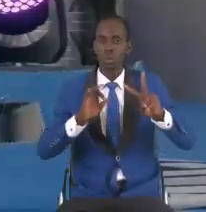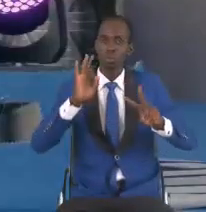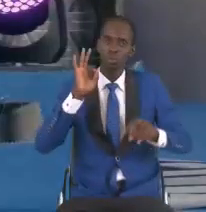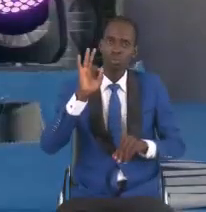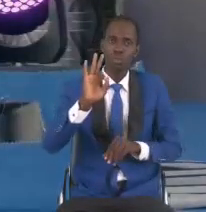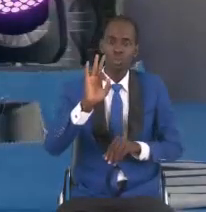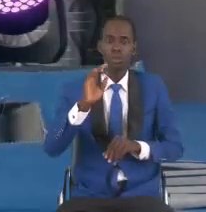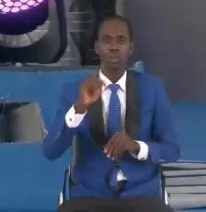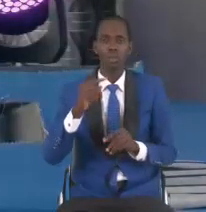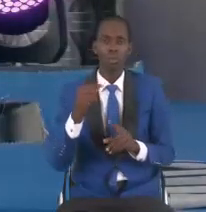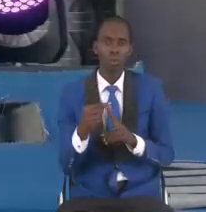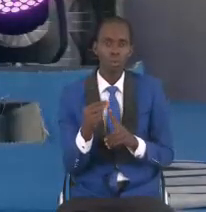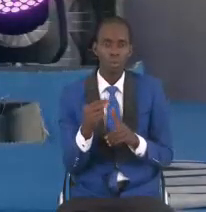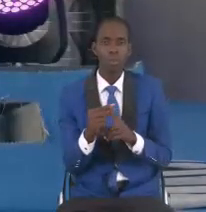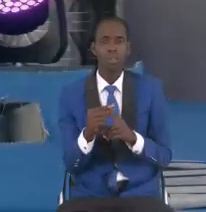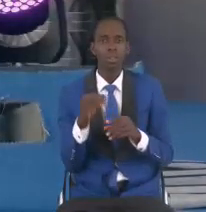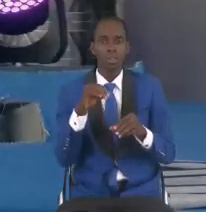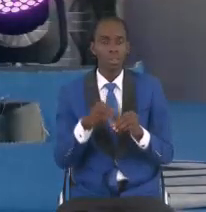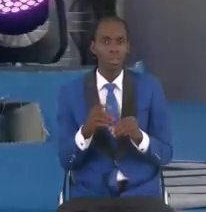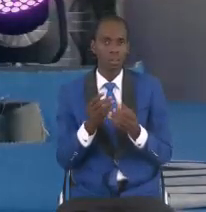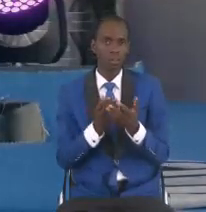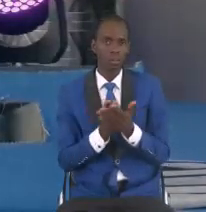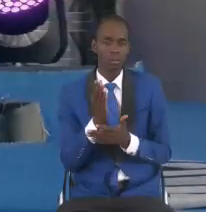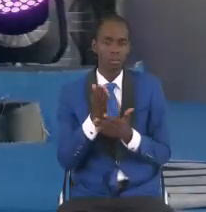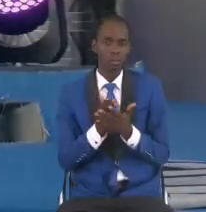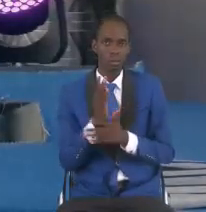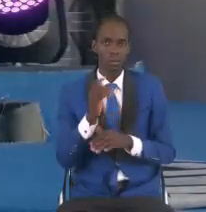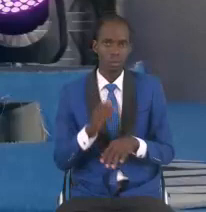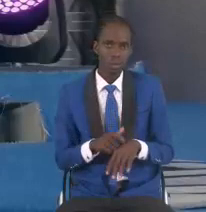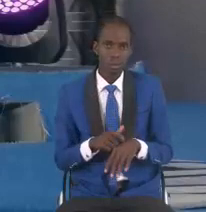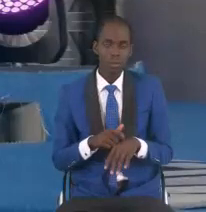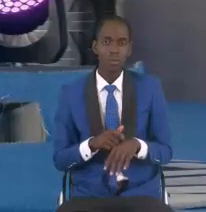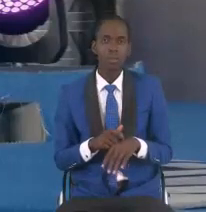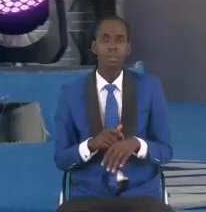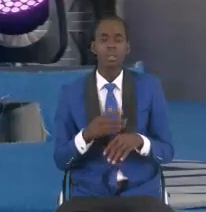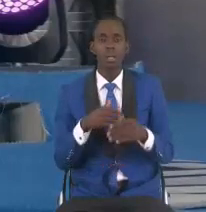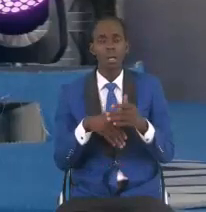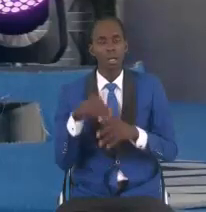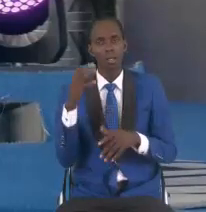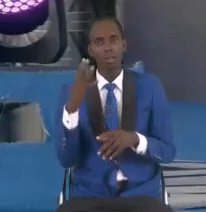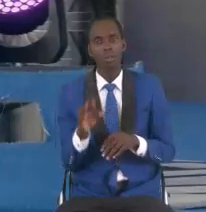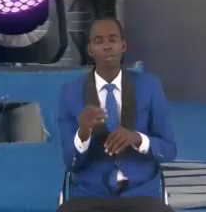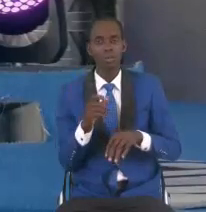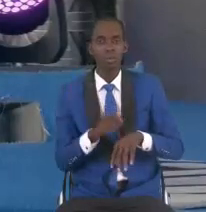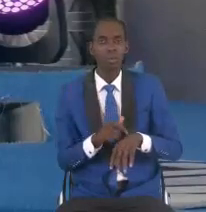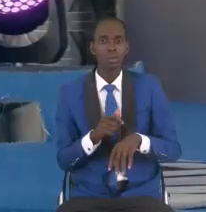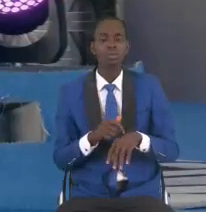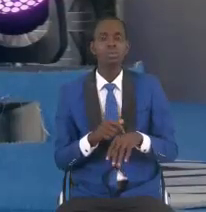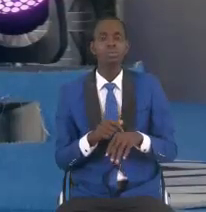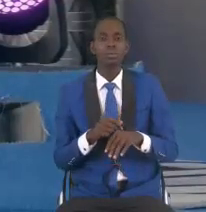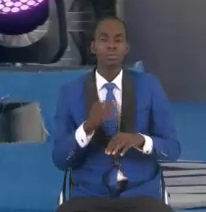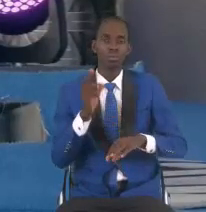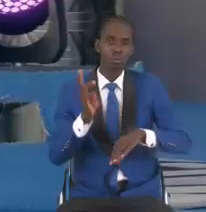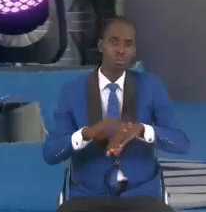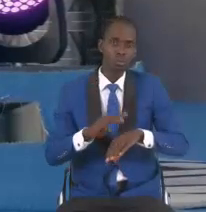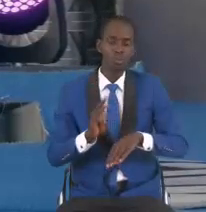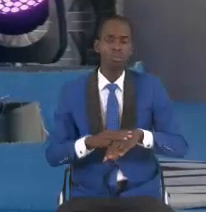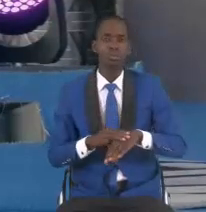Be instant in season, out of season, reprove,